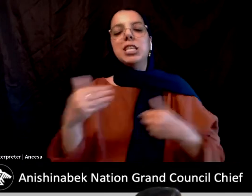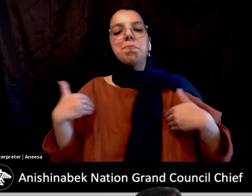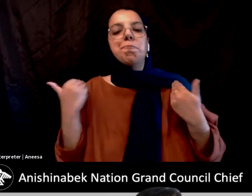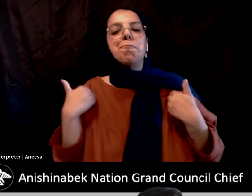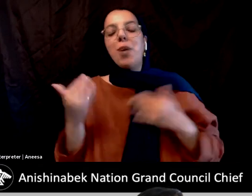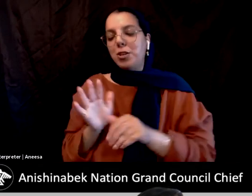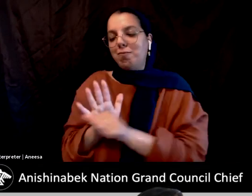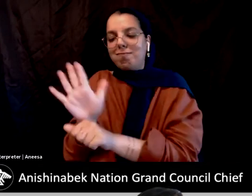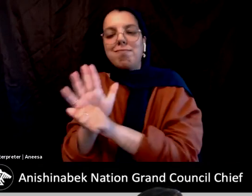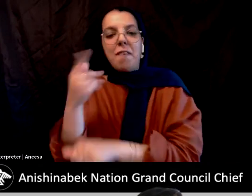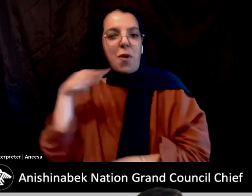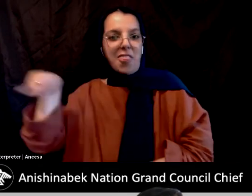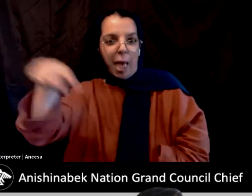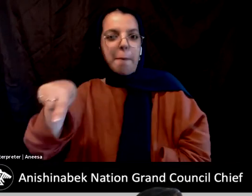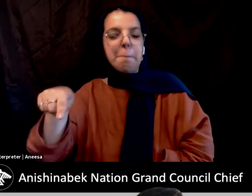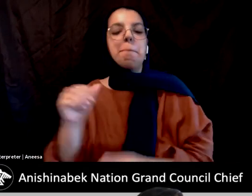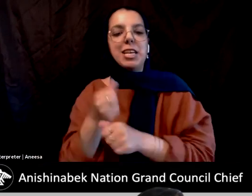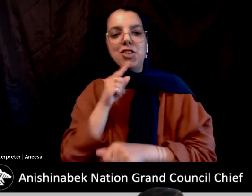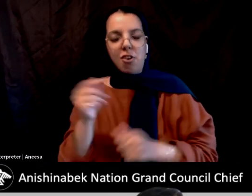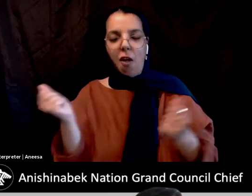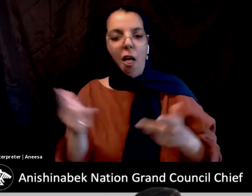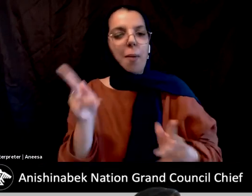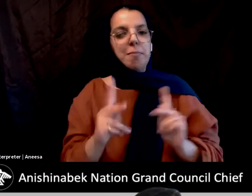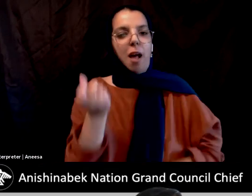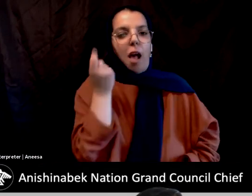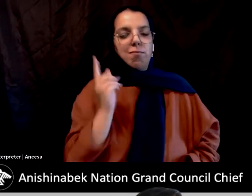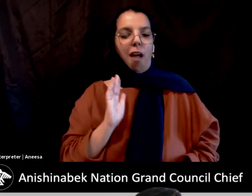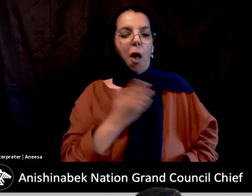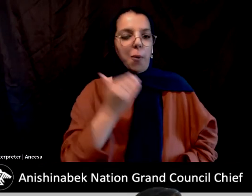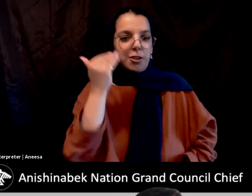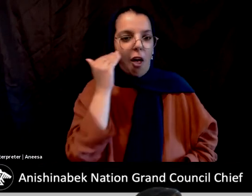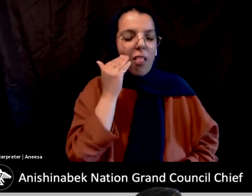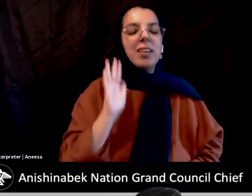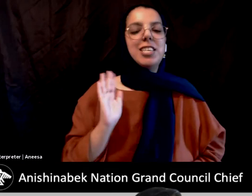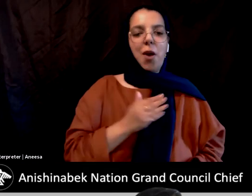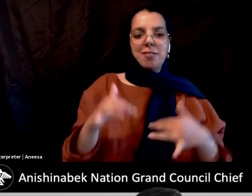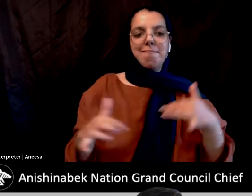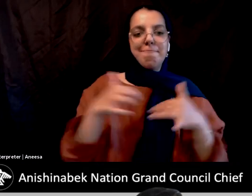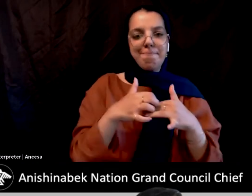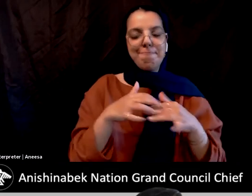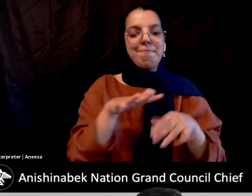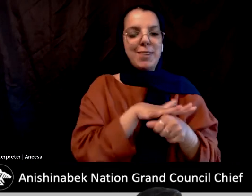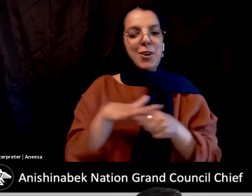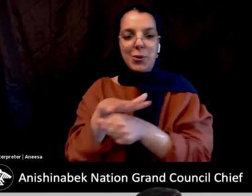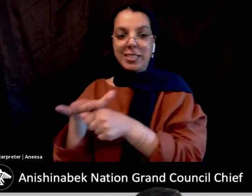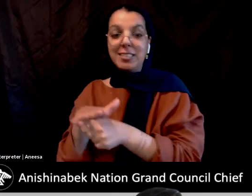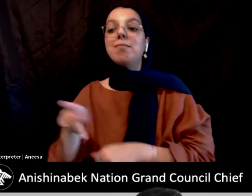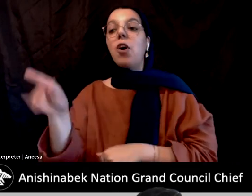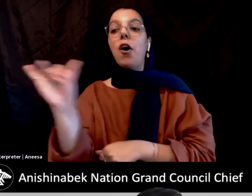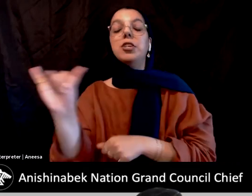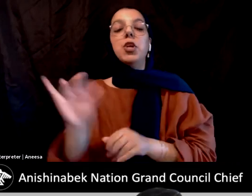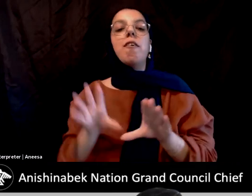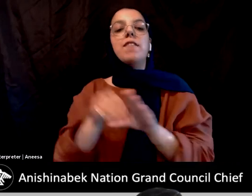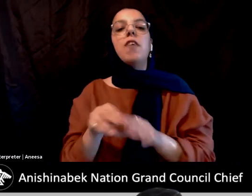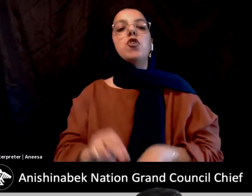the history of our territories. The chief also serves as the chair of the North Shore Tribal Council, a member of the Chief's